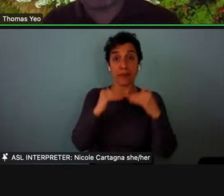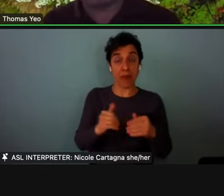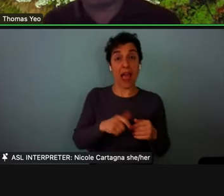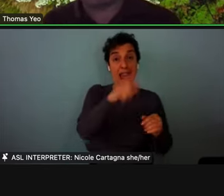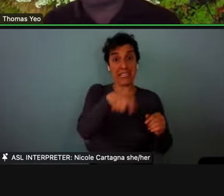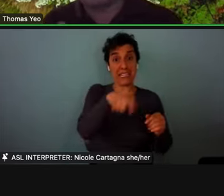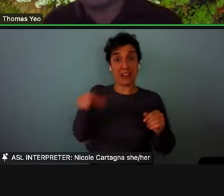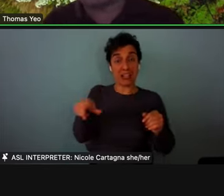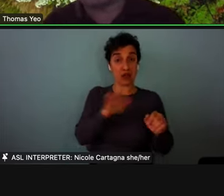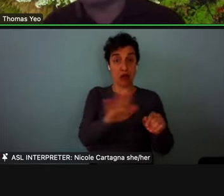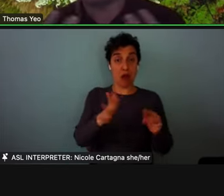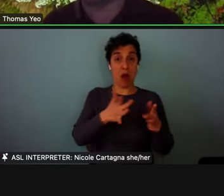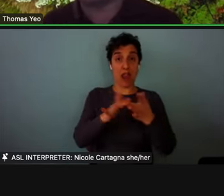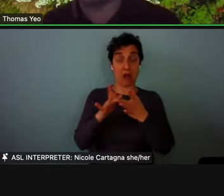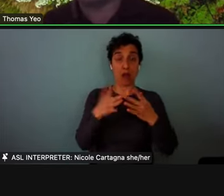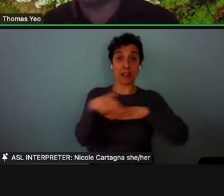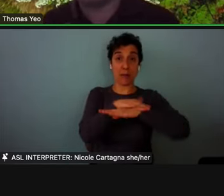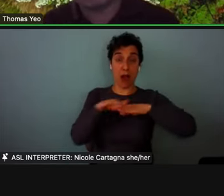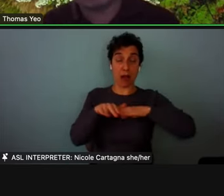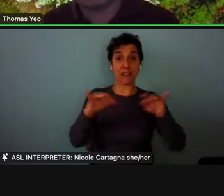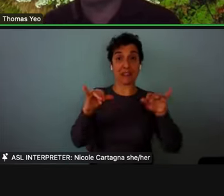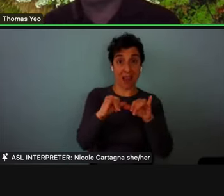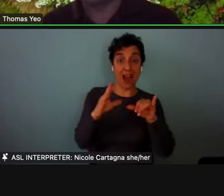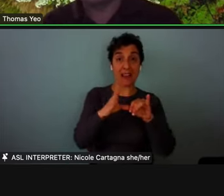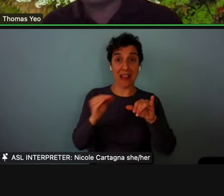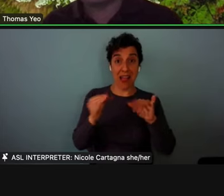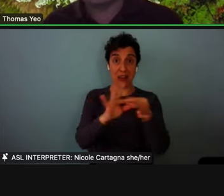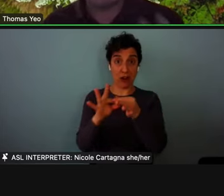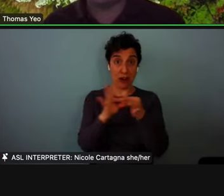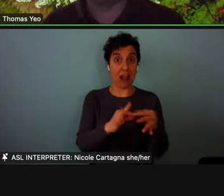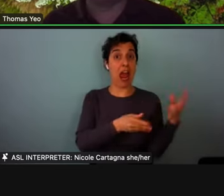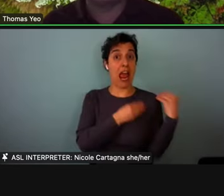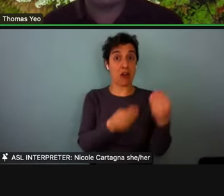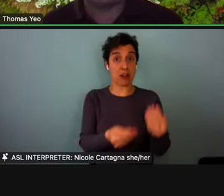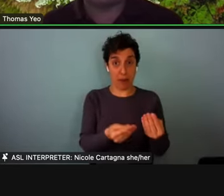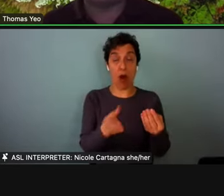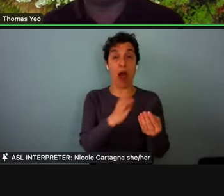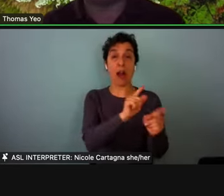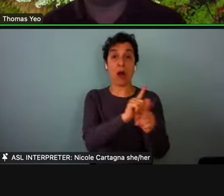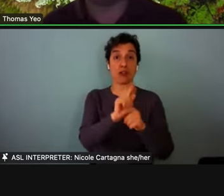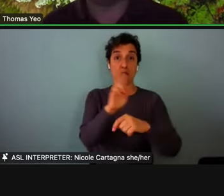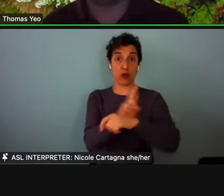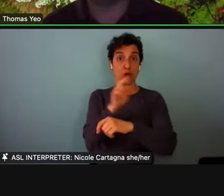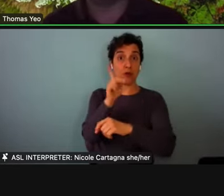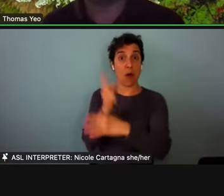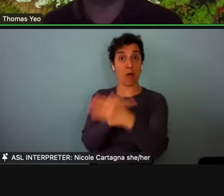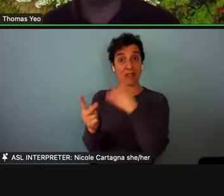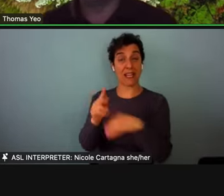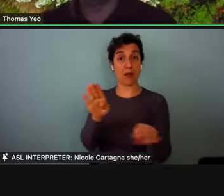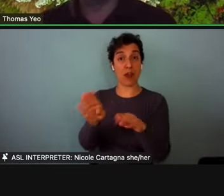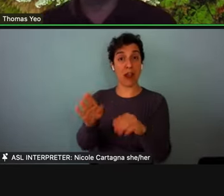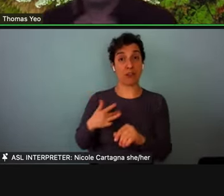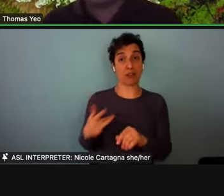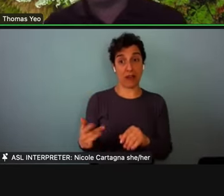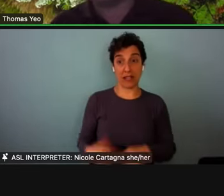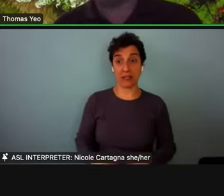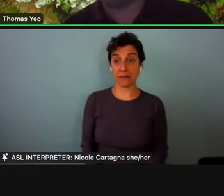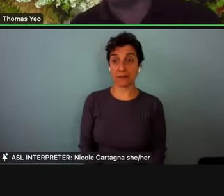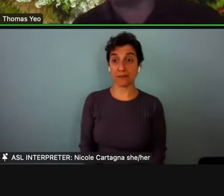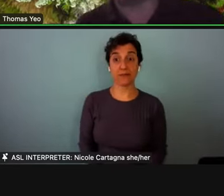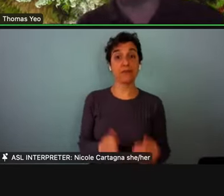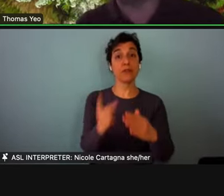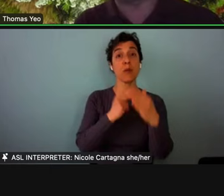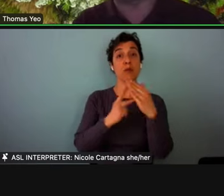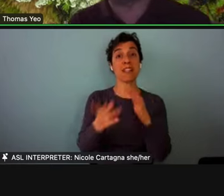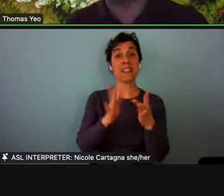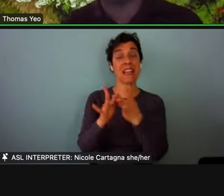network topography, size, and connectivity are heritable, and they can be used to predict behavioral traits. Predictive network